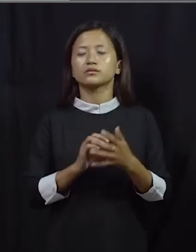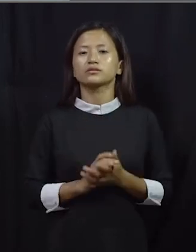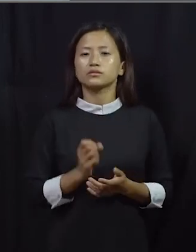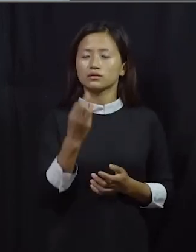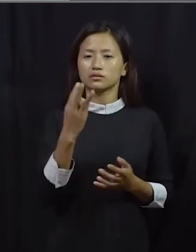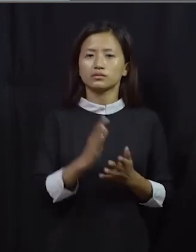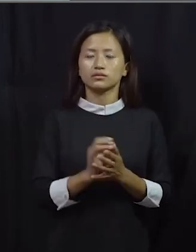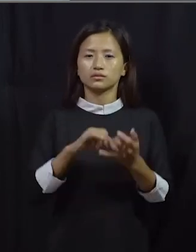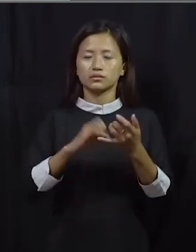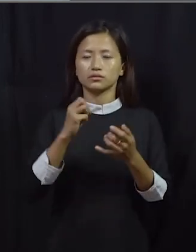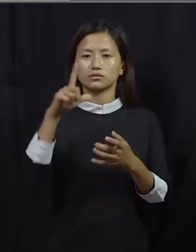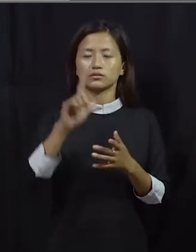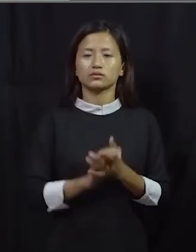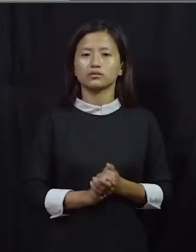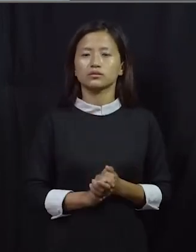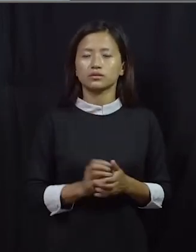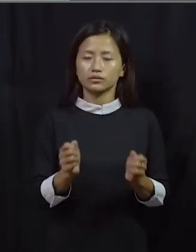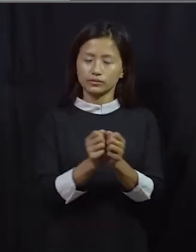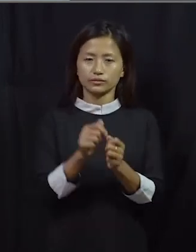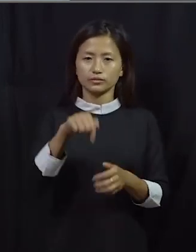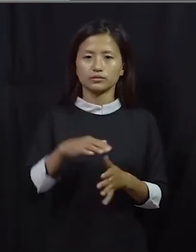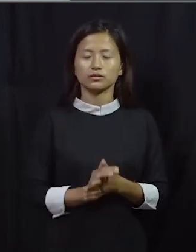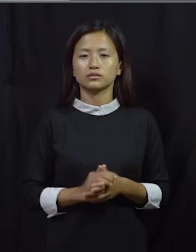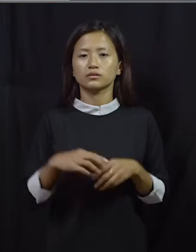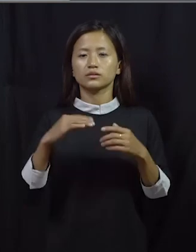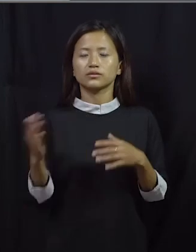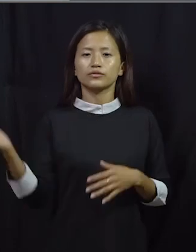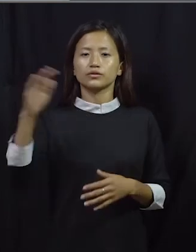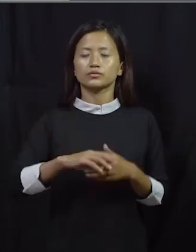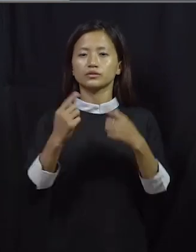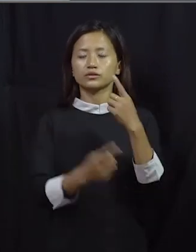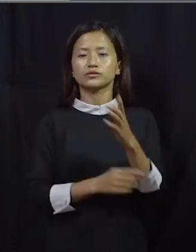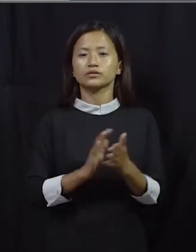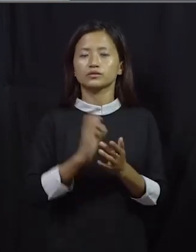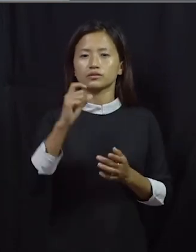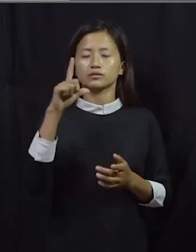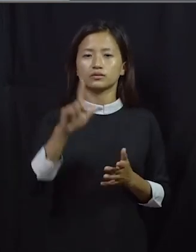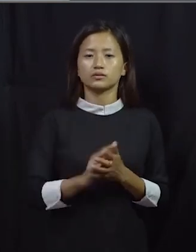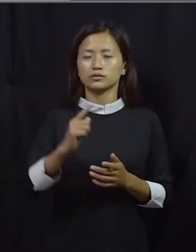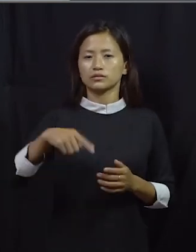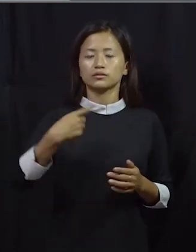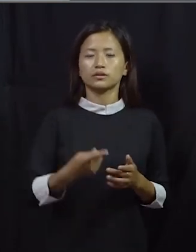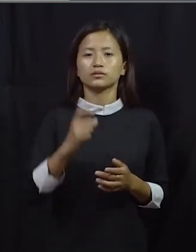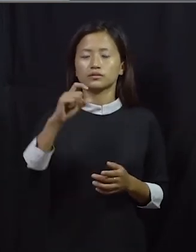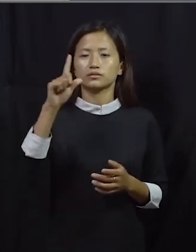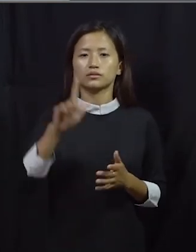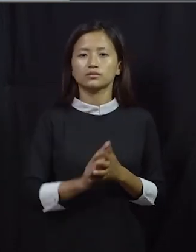this solution. With this, we have come to the end of the session. In the next session,